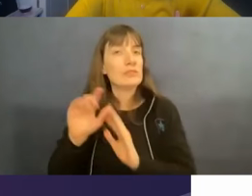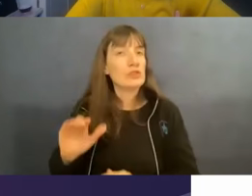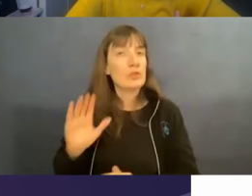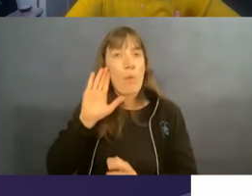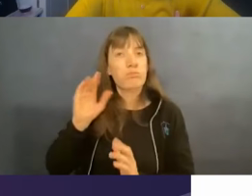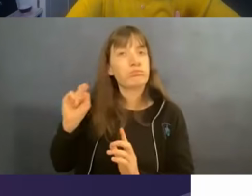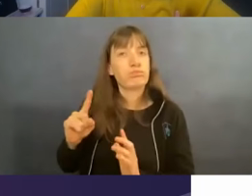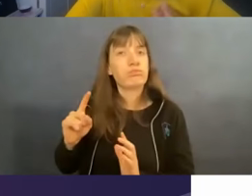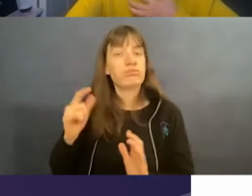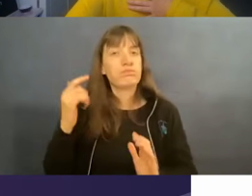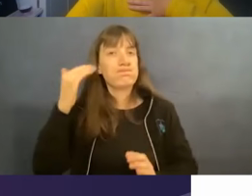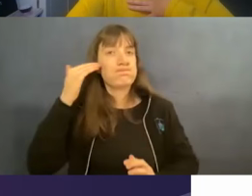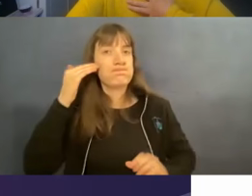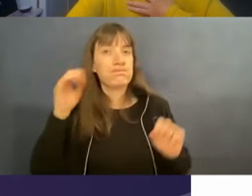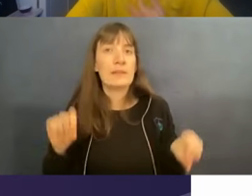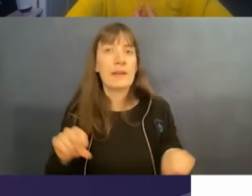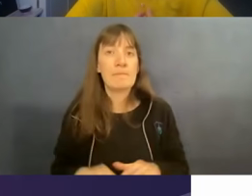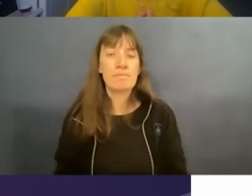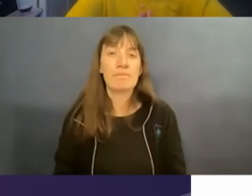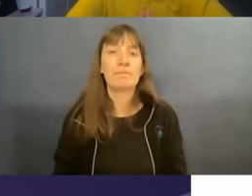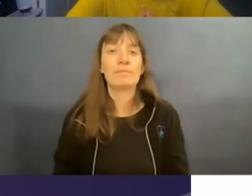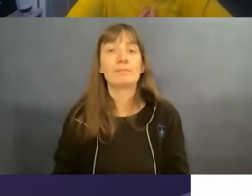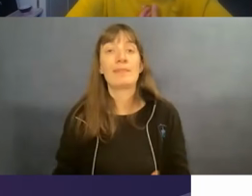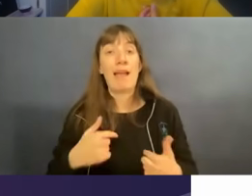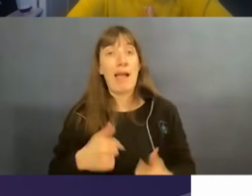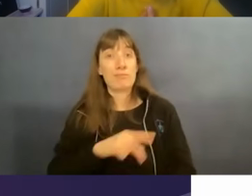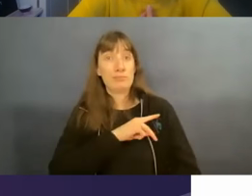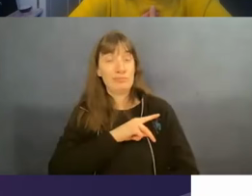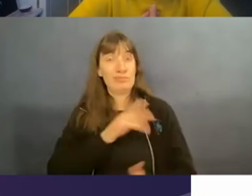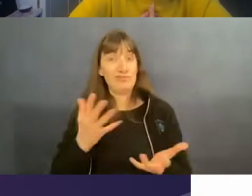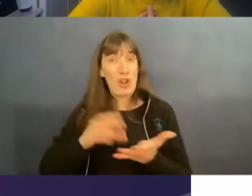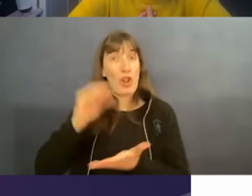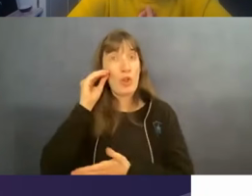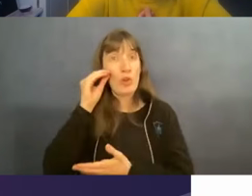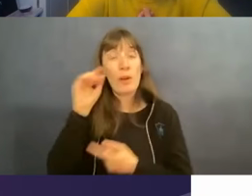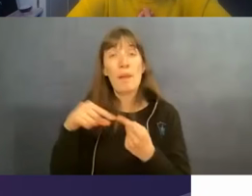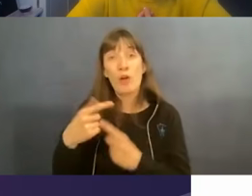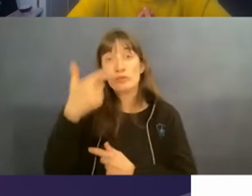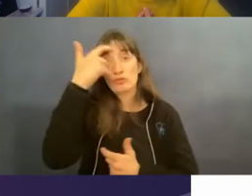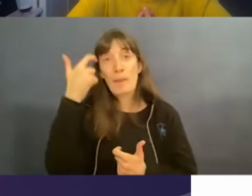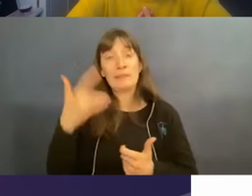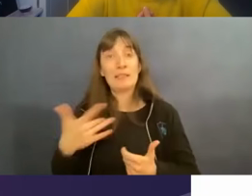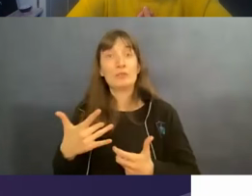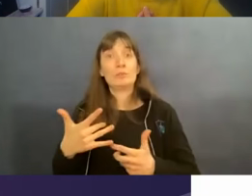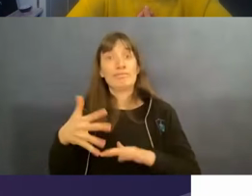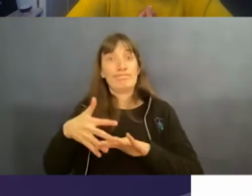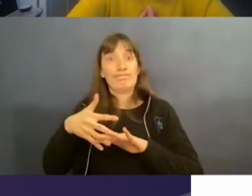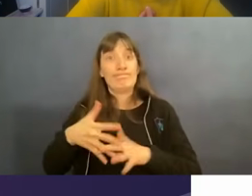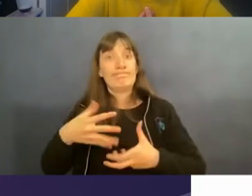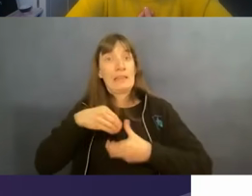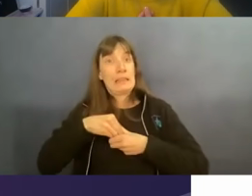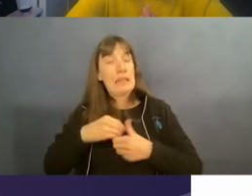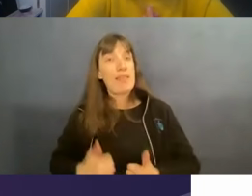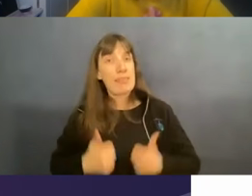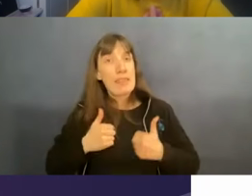thing, and I personally have learned a lot about how trauma kind of lives in the body and things like